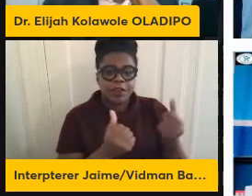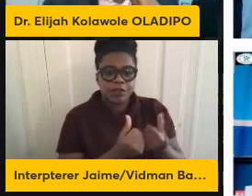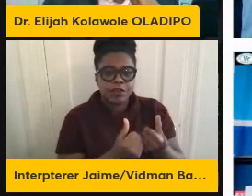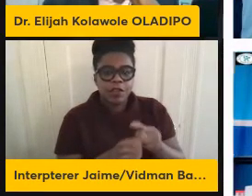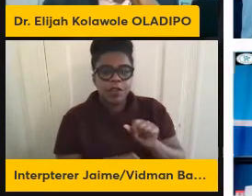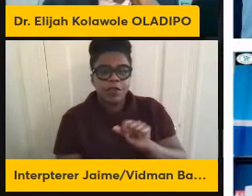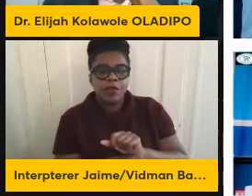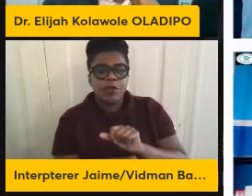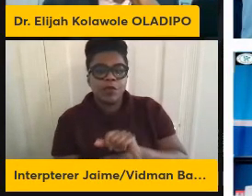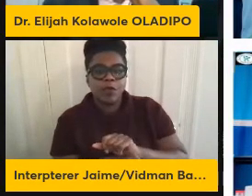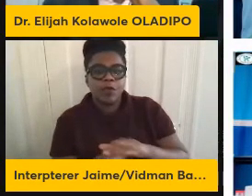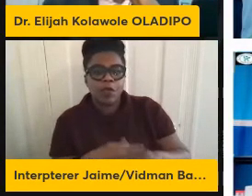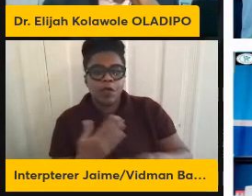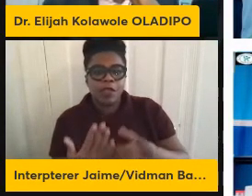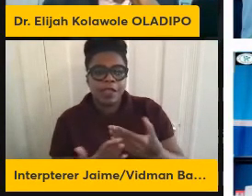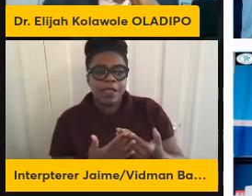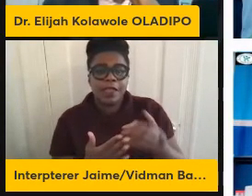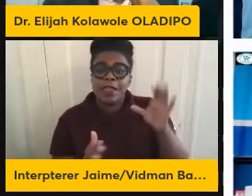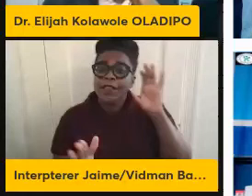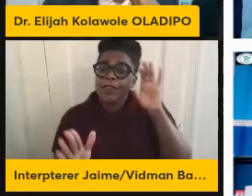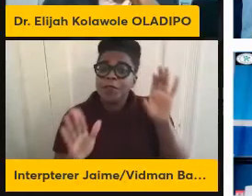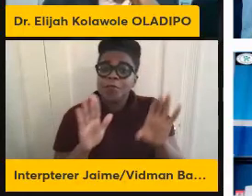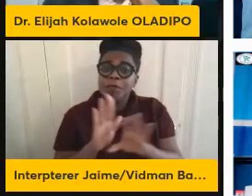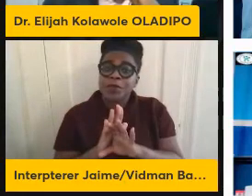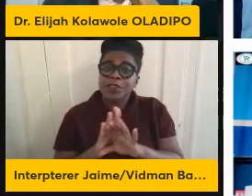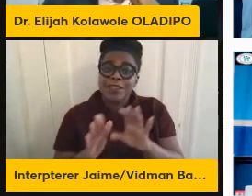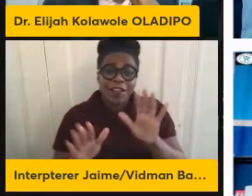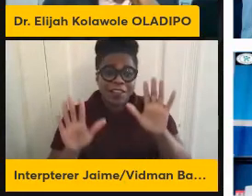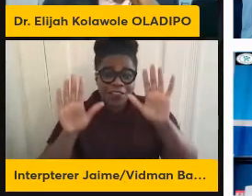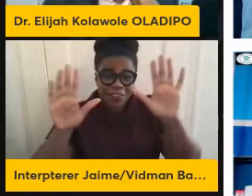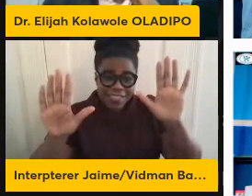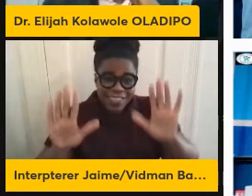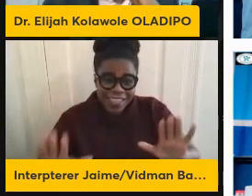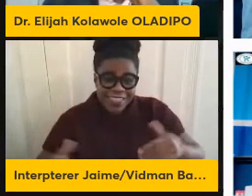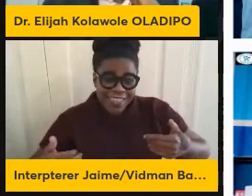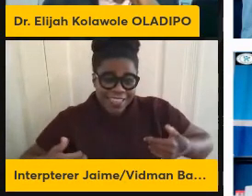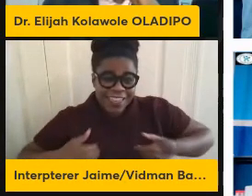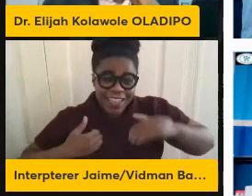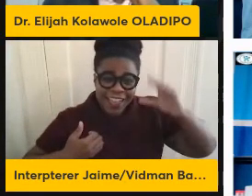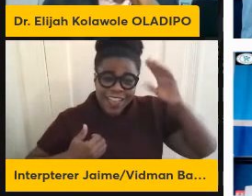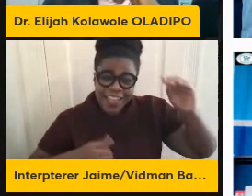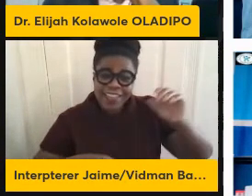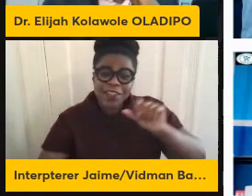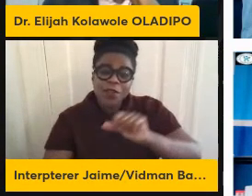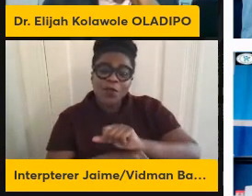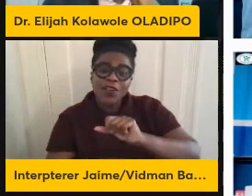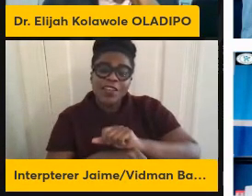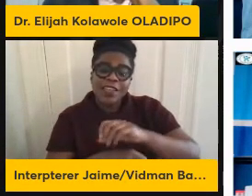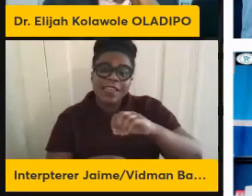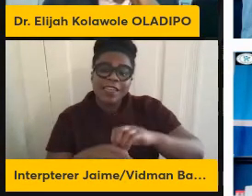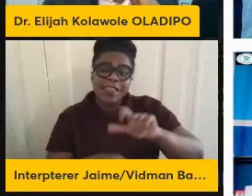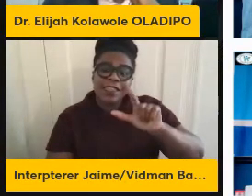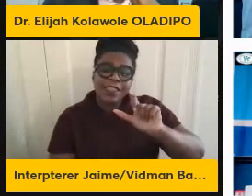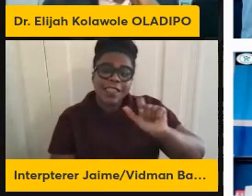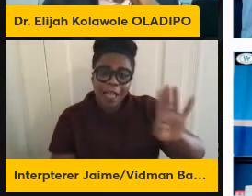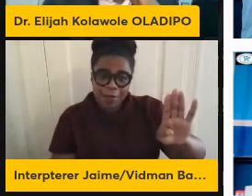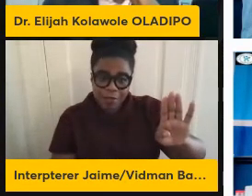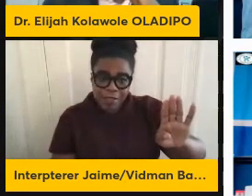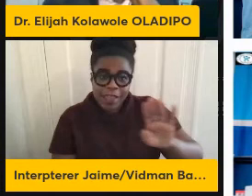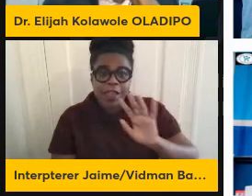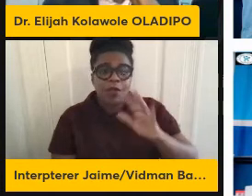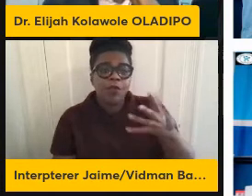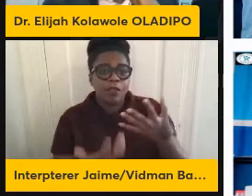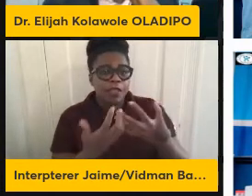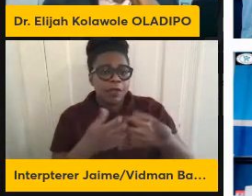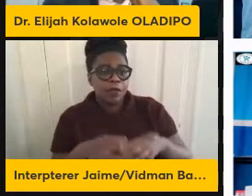pipeline. I have picture of fantastic young guys that are working in the lab with us, and because there's something we inculcated into our